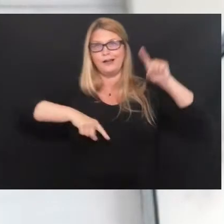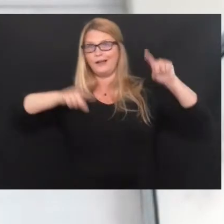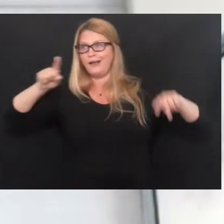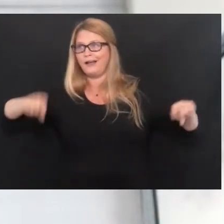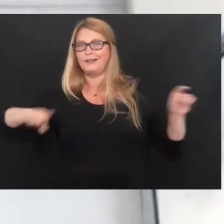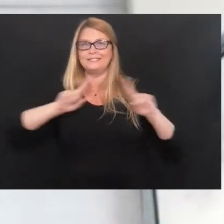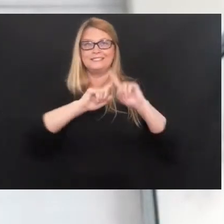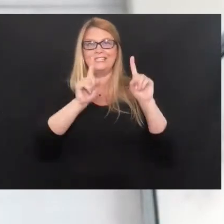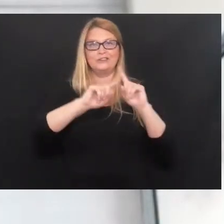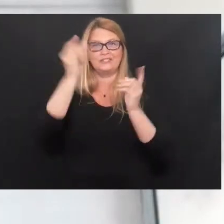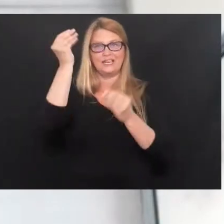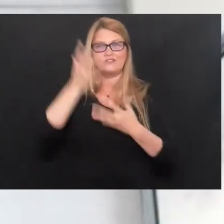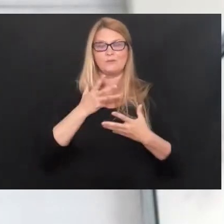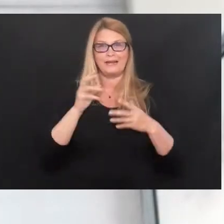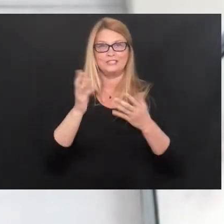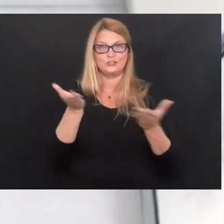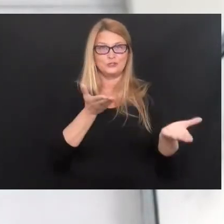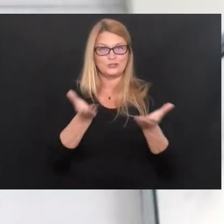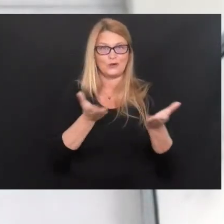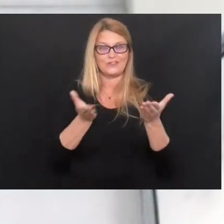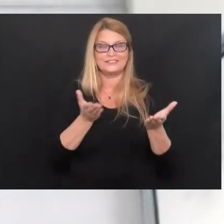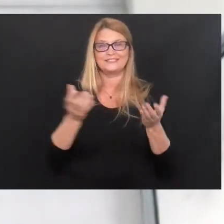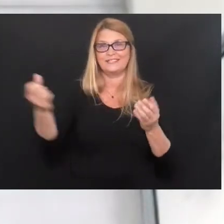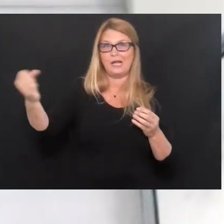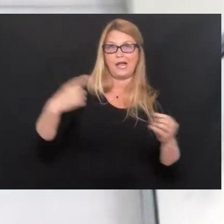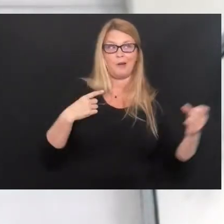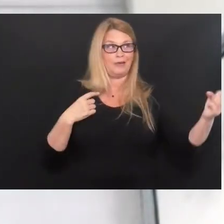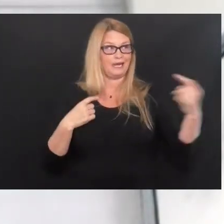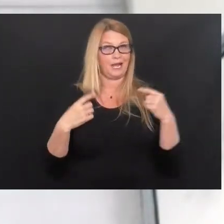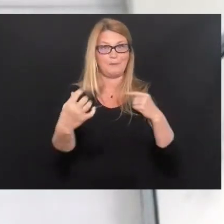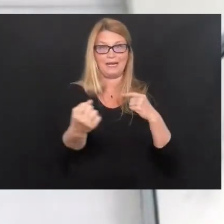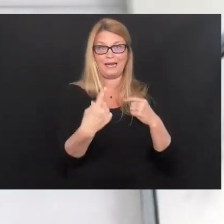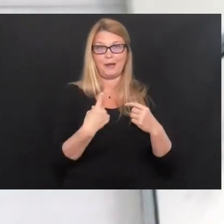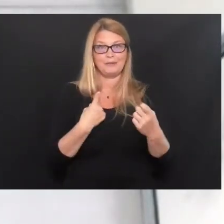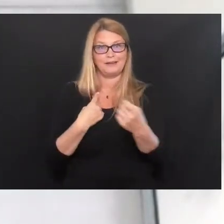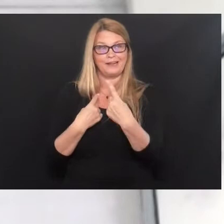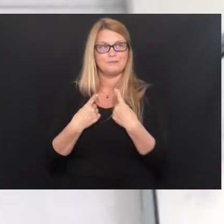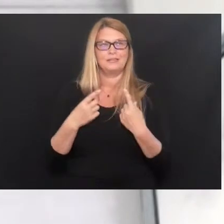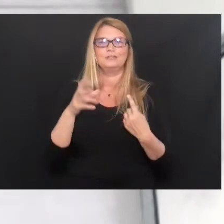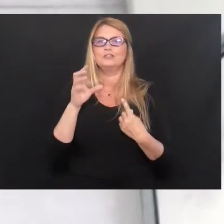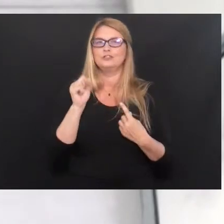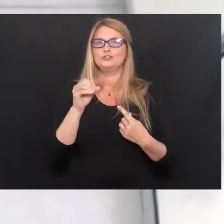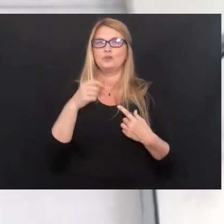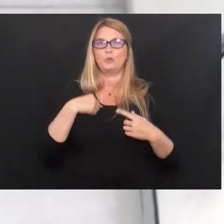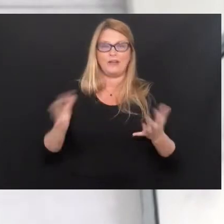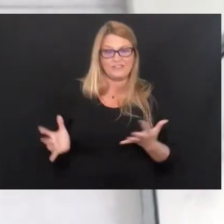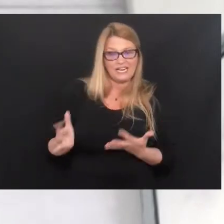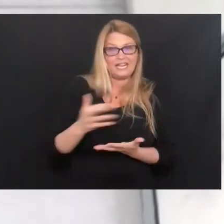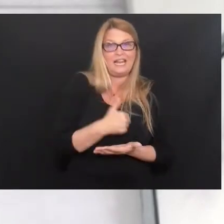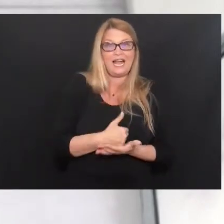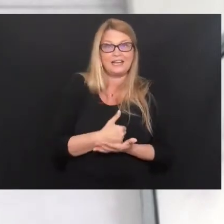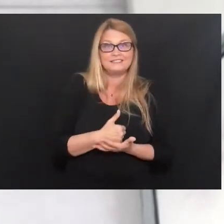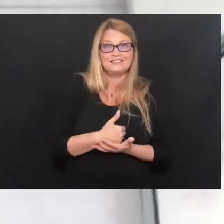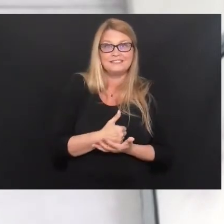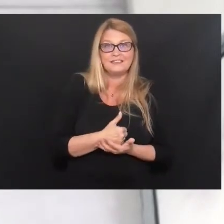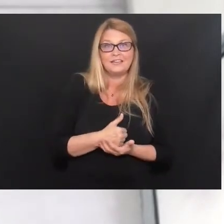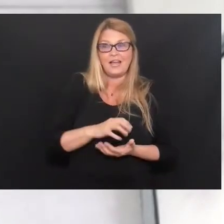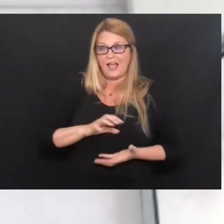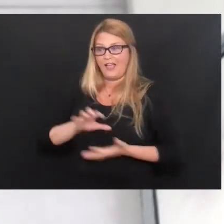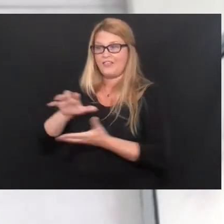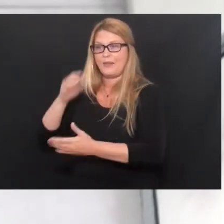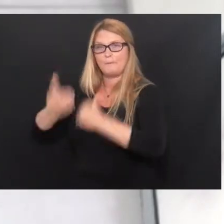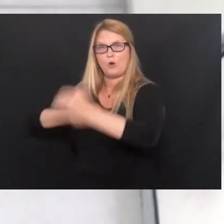that we have to get breakthrough cases and to see if they've been in the hospitals and so on. They do have to collect data across different